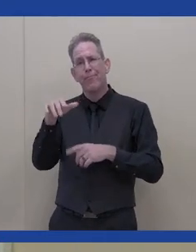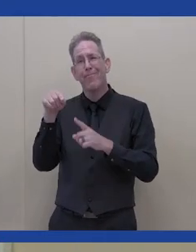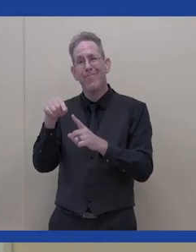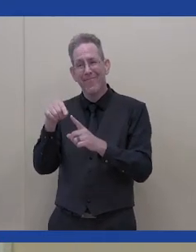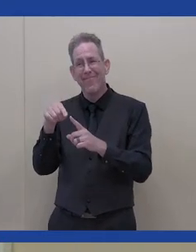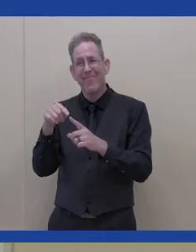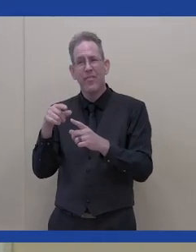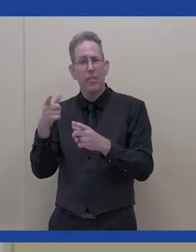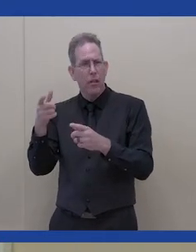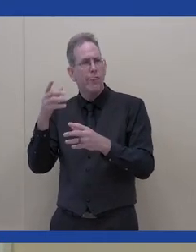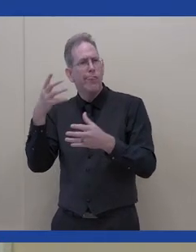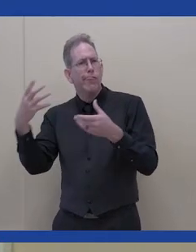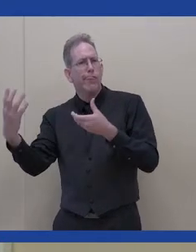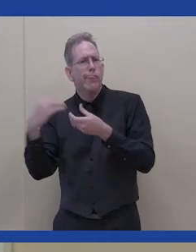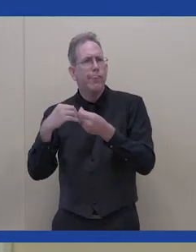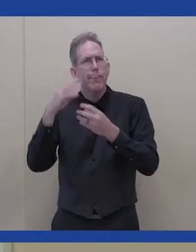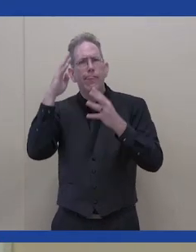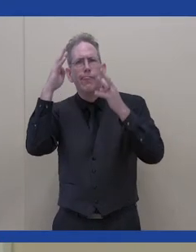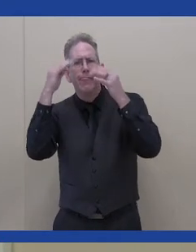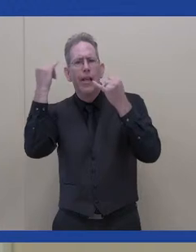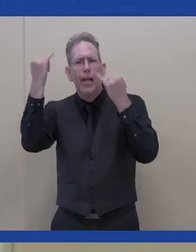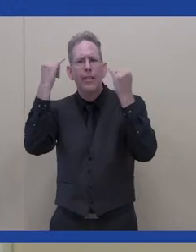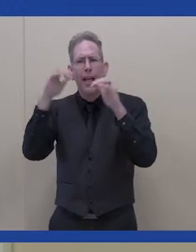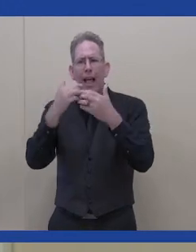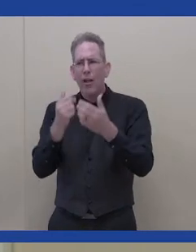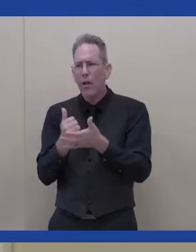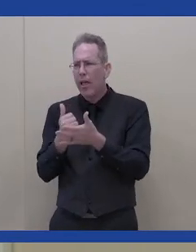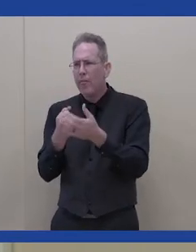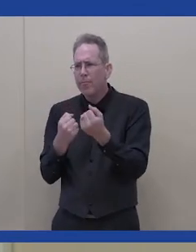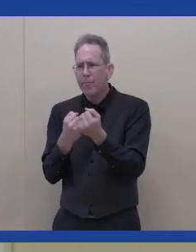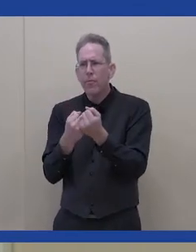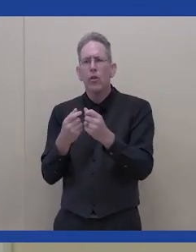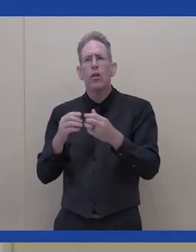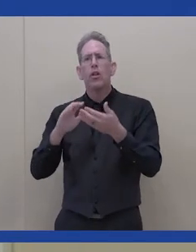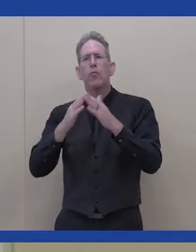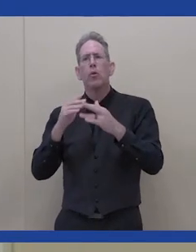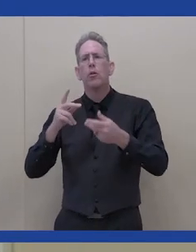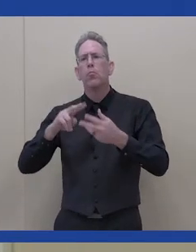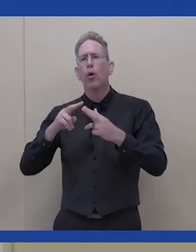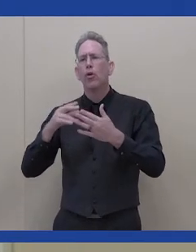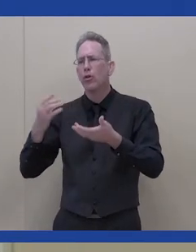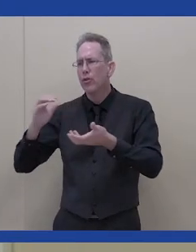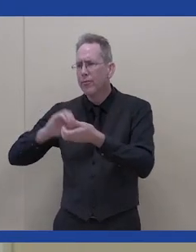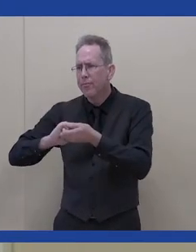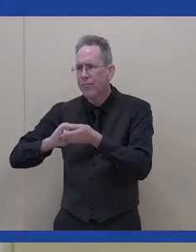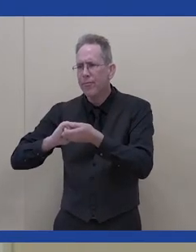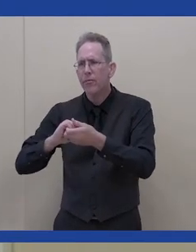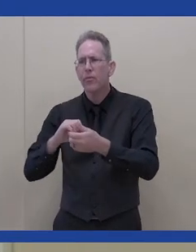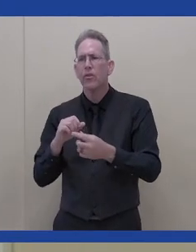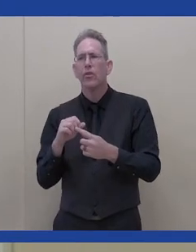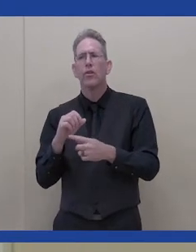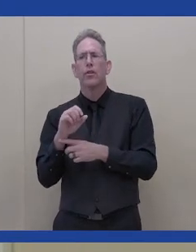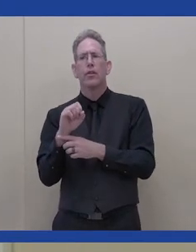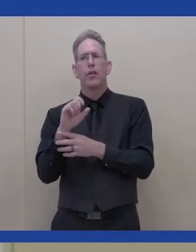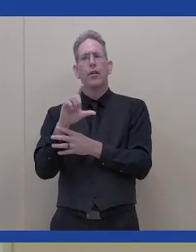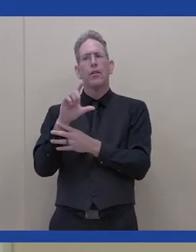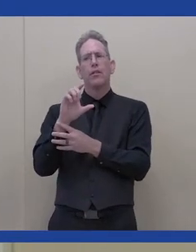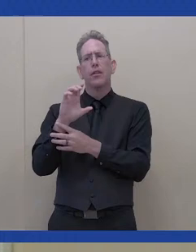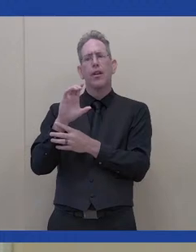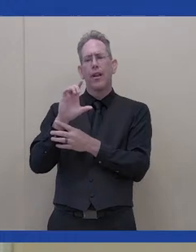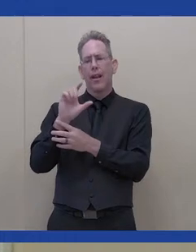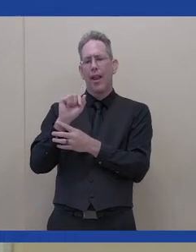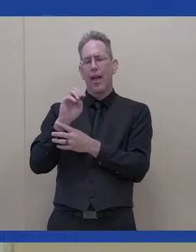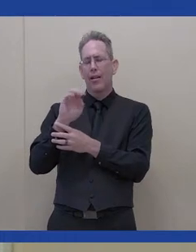Michael LaChance, to stand up the community response team, as well as the ongoing efforts of the Burlington Police Department and Chief